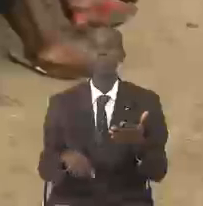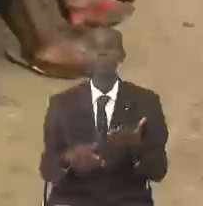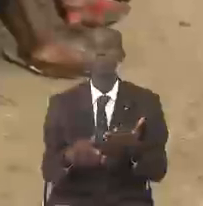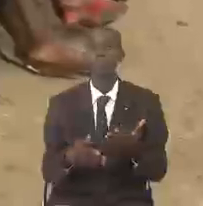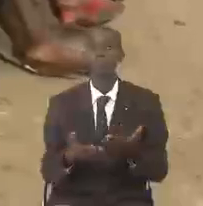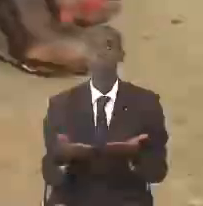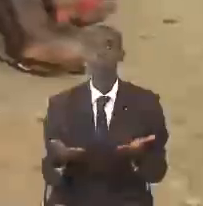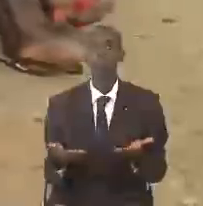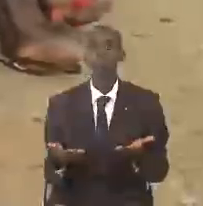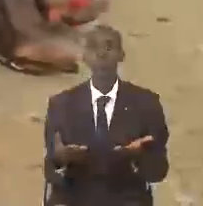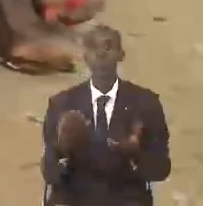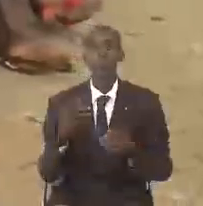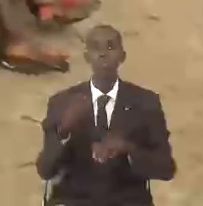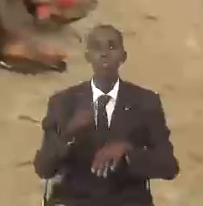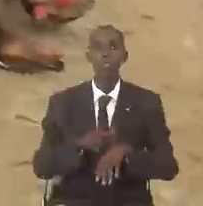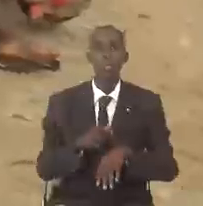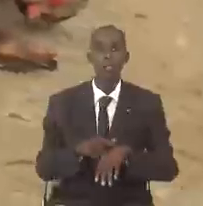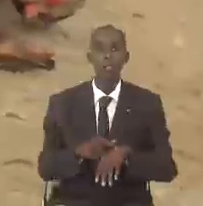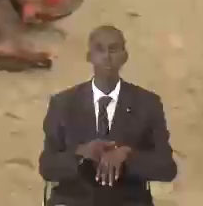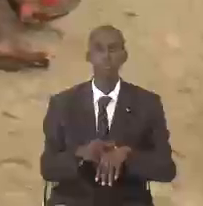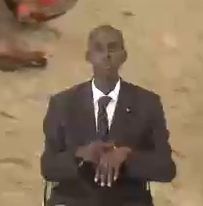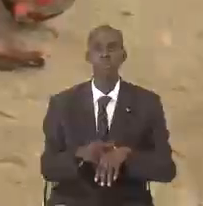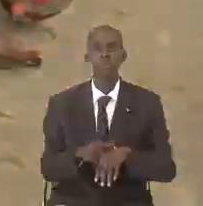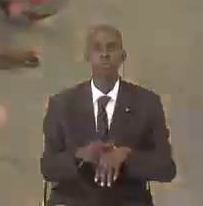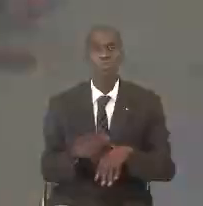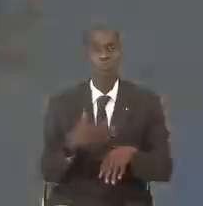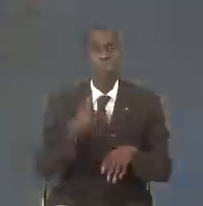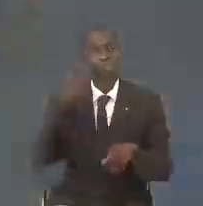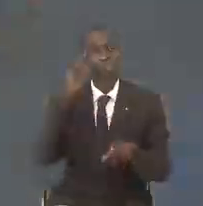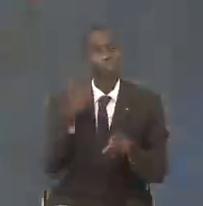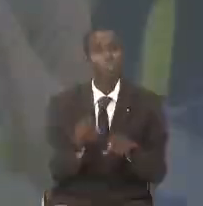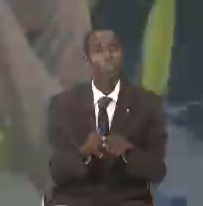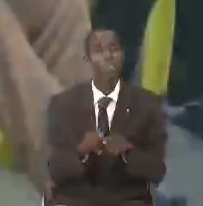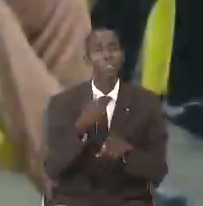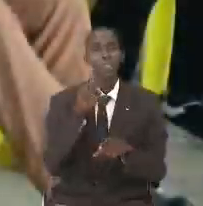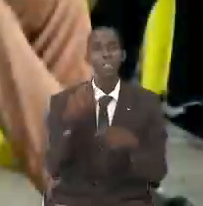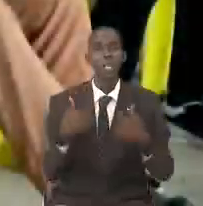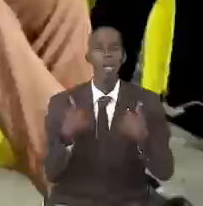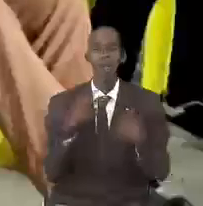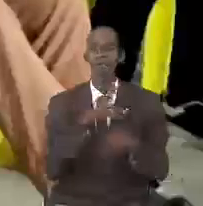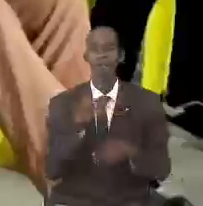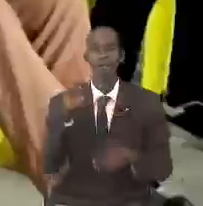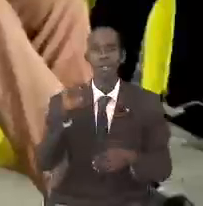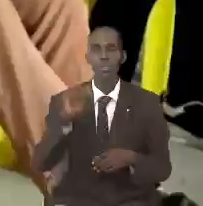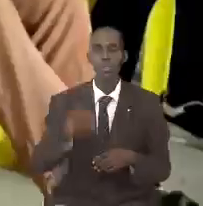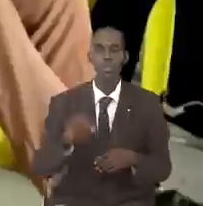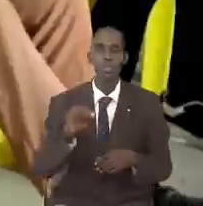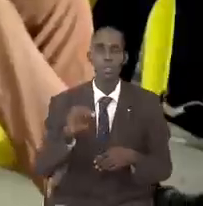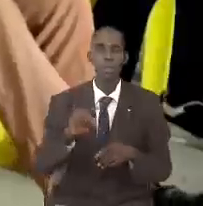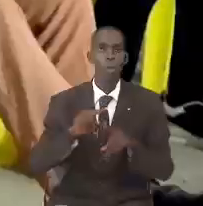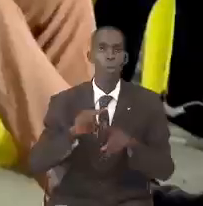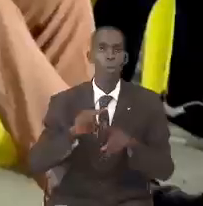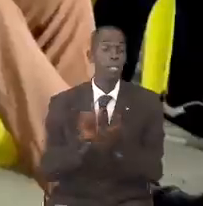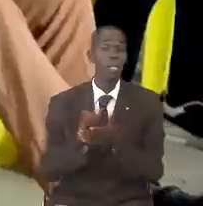times and the seasons, brethren, ye have no need that I write unto